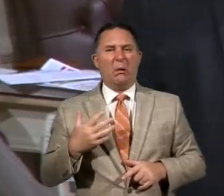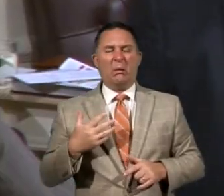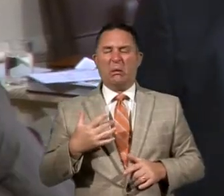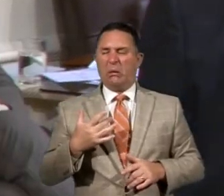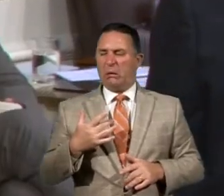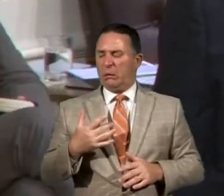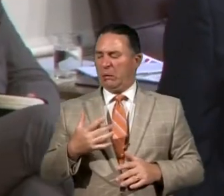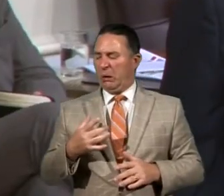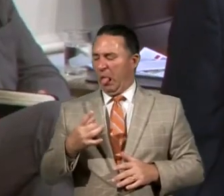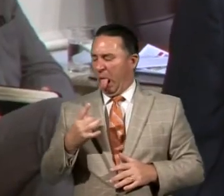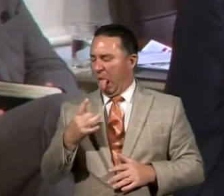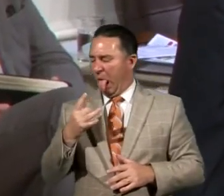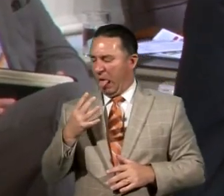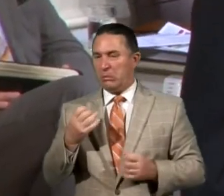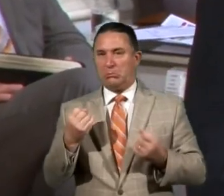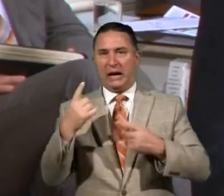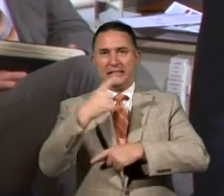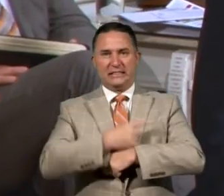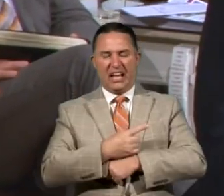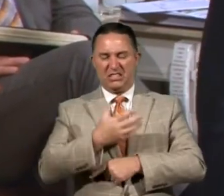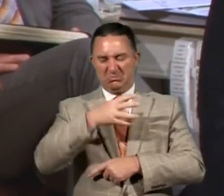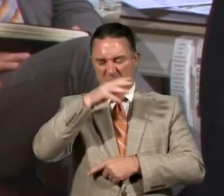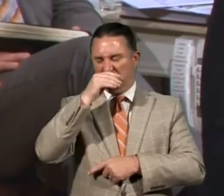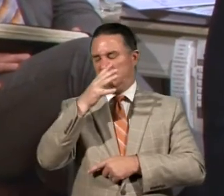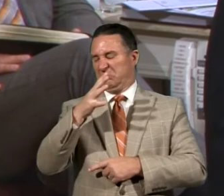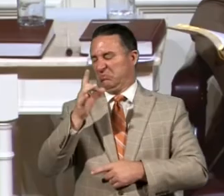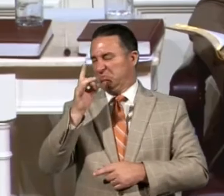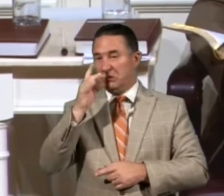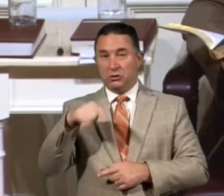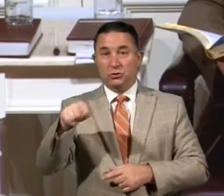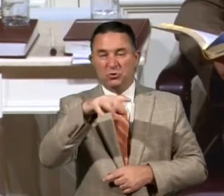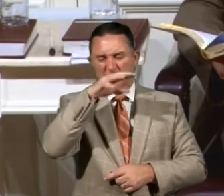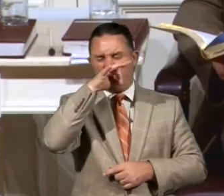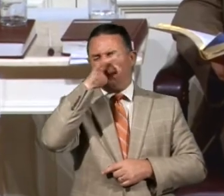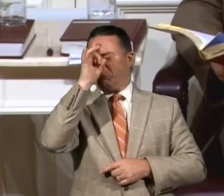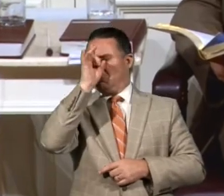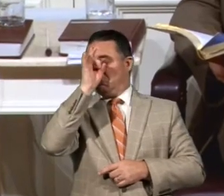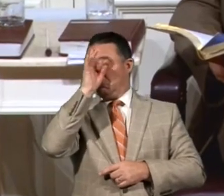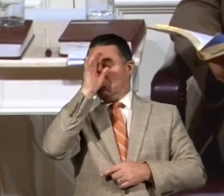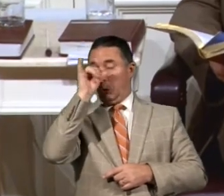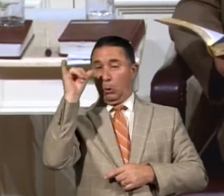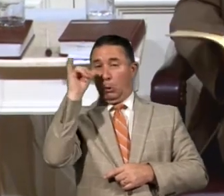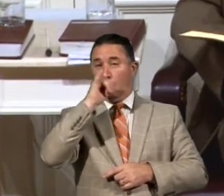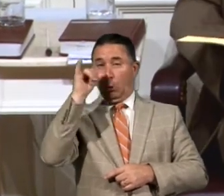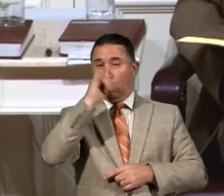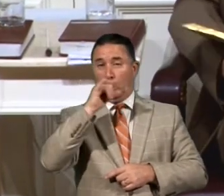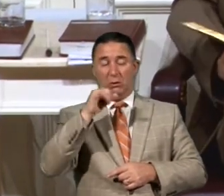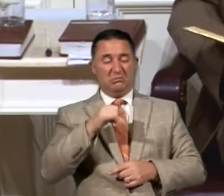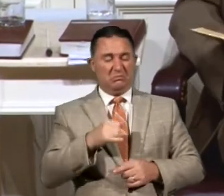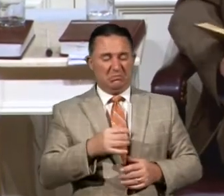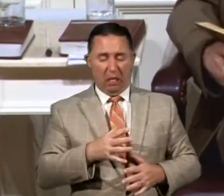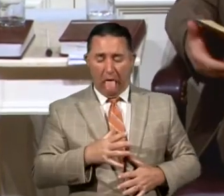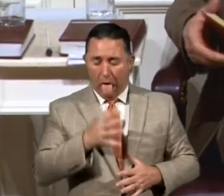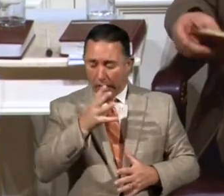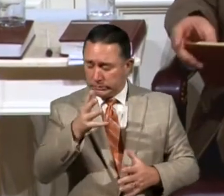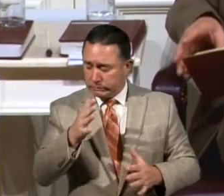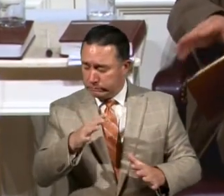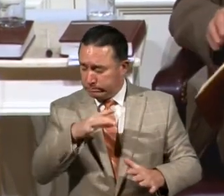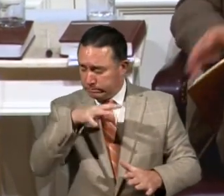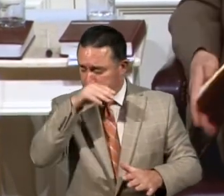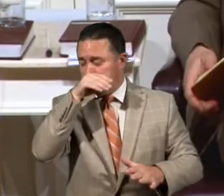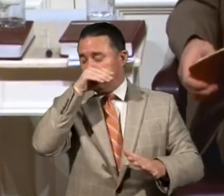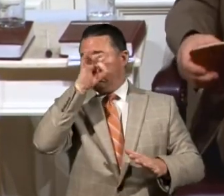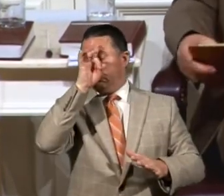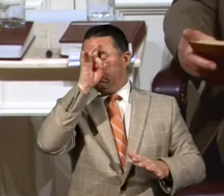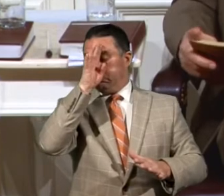a taste in your mouth for days. Have you ever smelled something so decayed, so putrid,